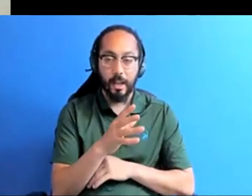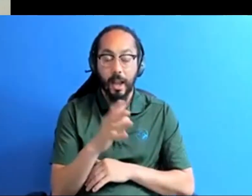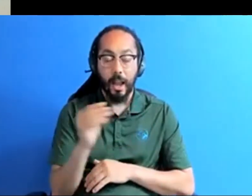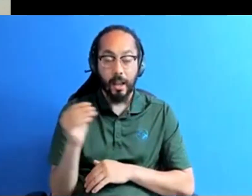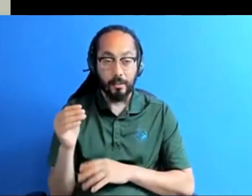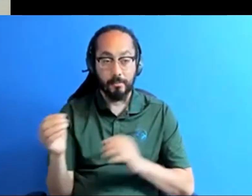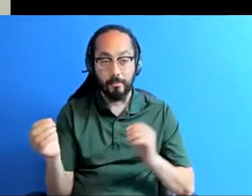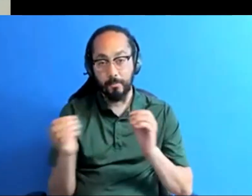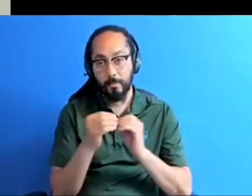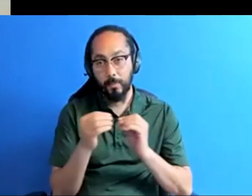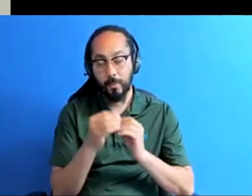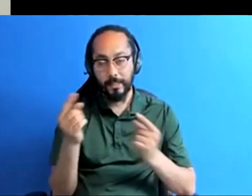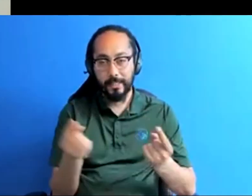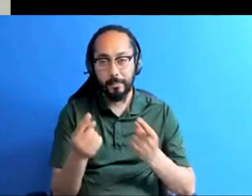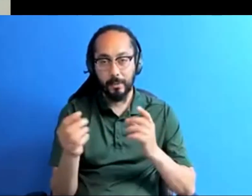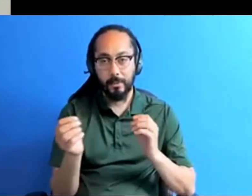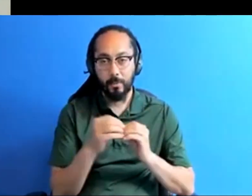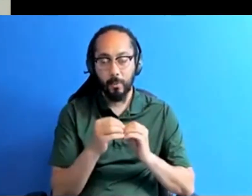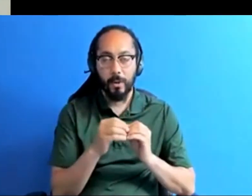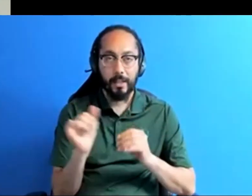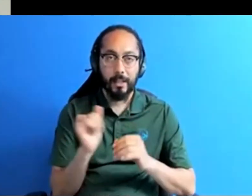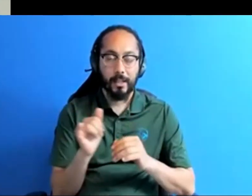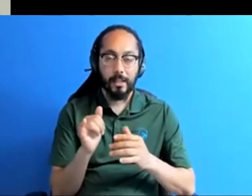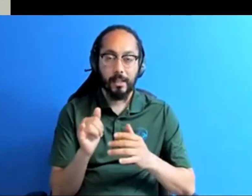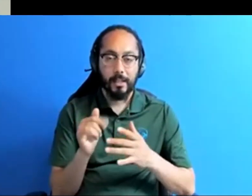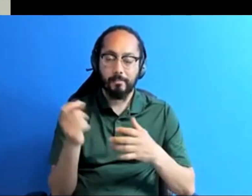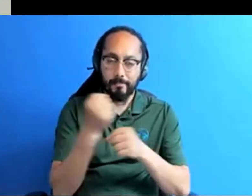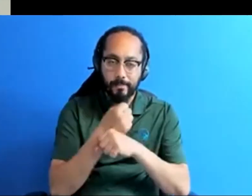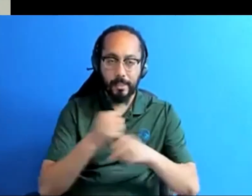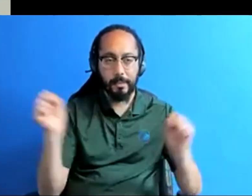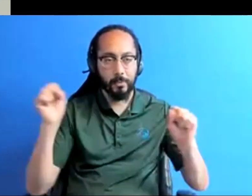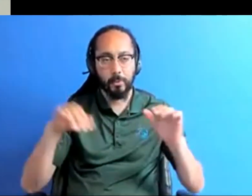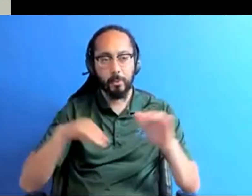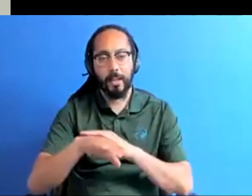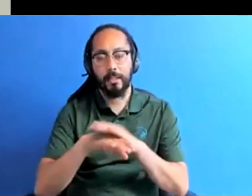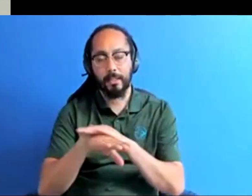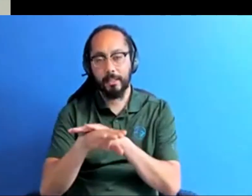that's really more what I would say is liberatory access that